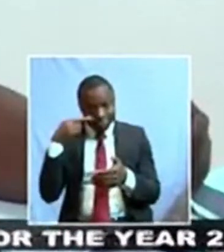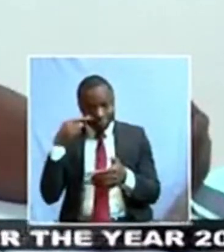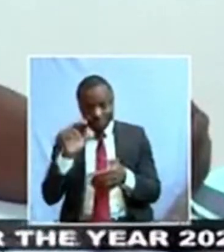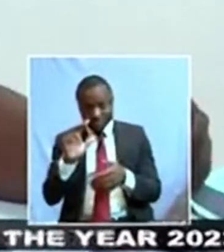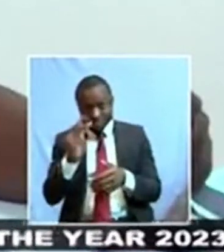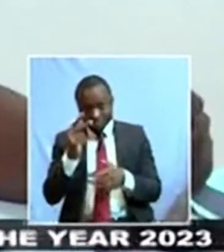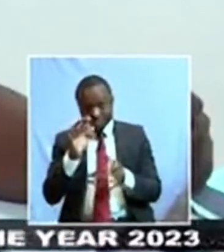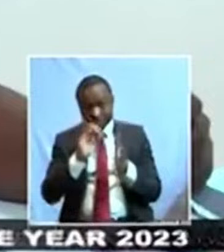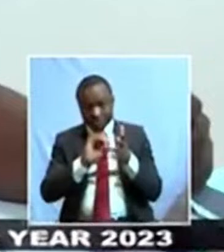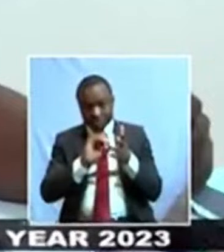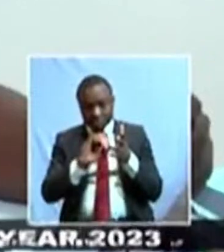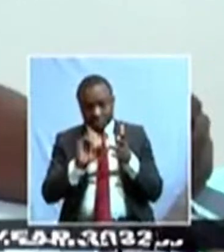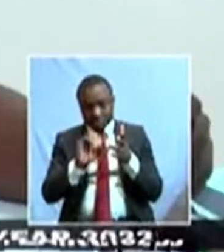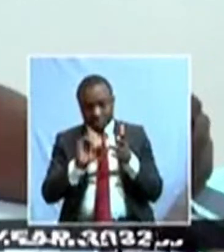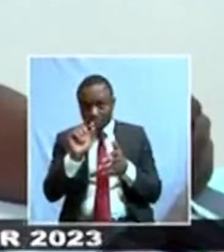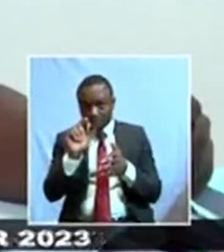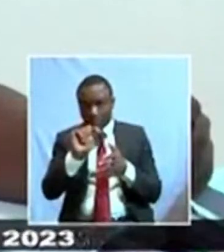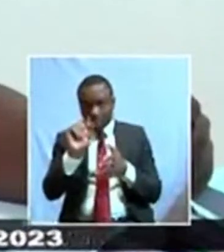October 2021.